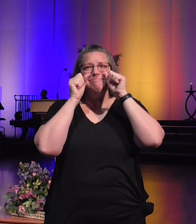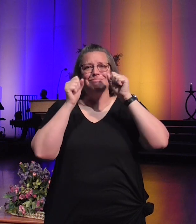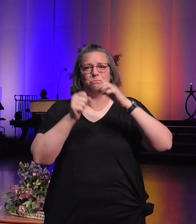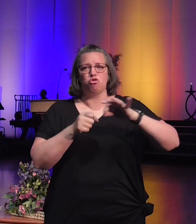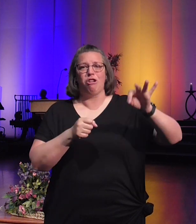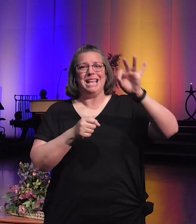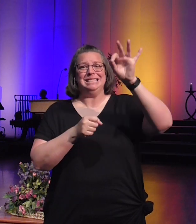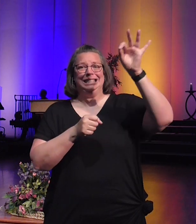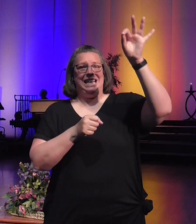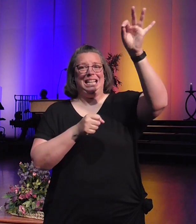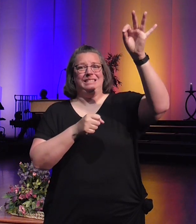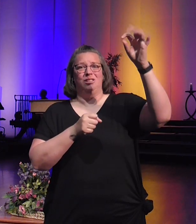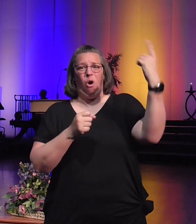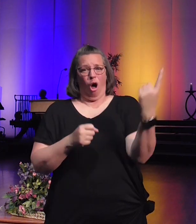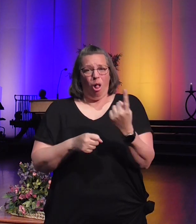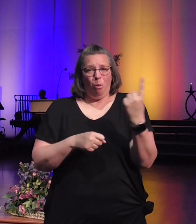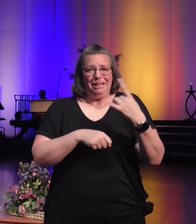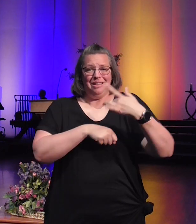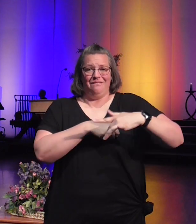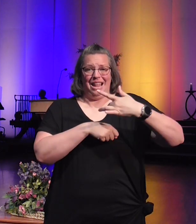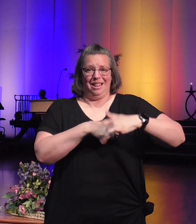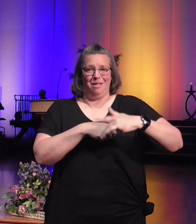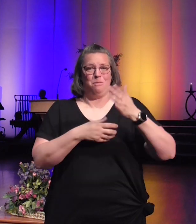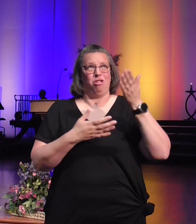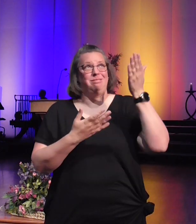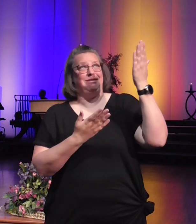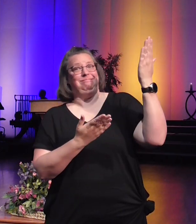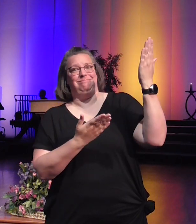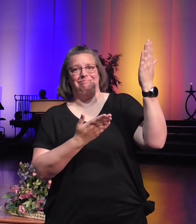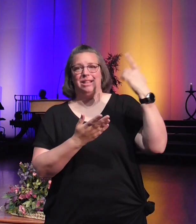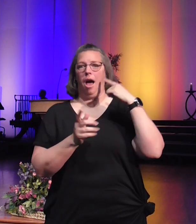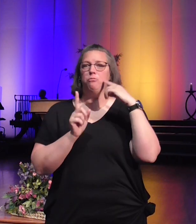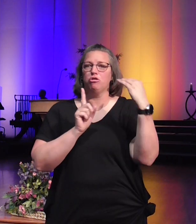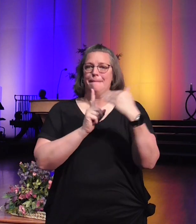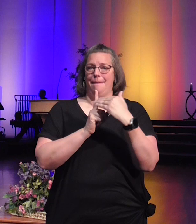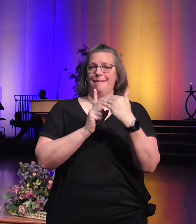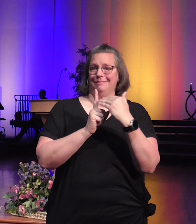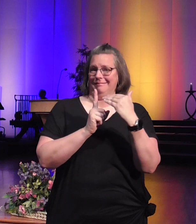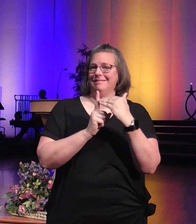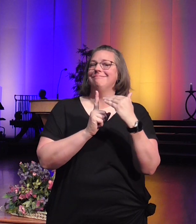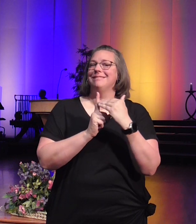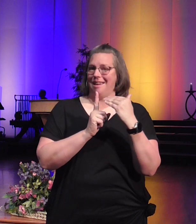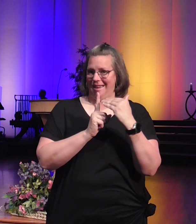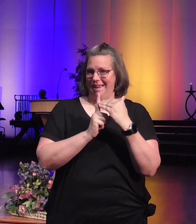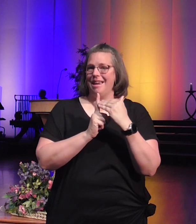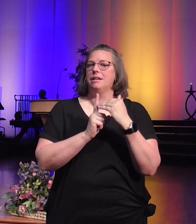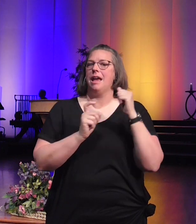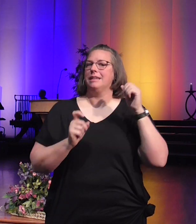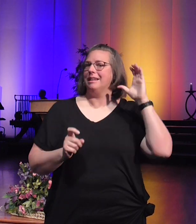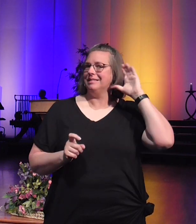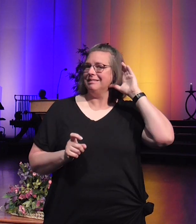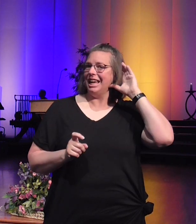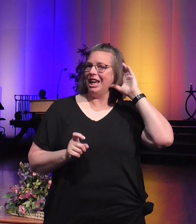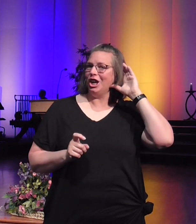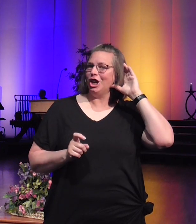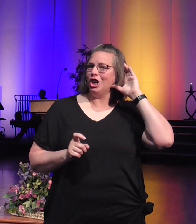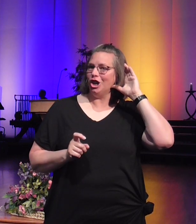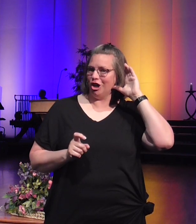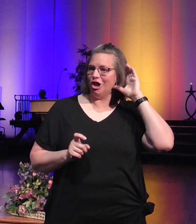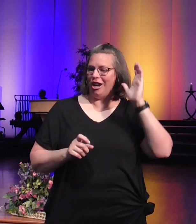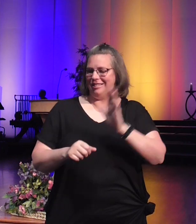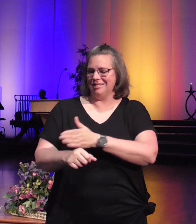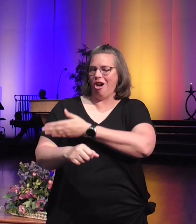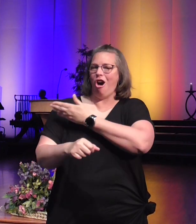us. And I'm reminded of that presence. I can hear it as